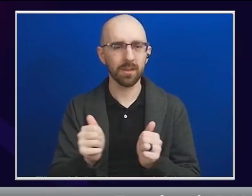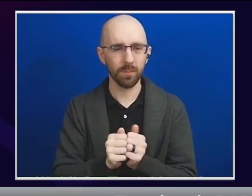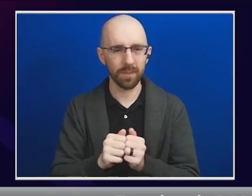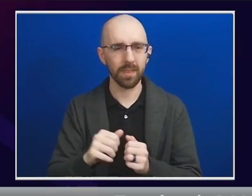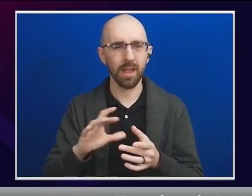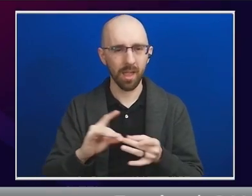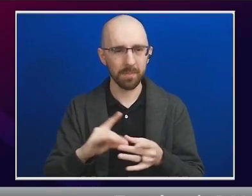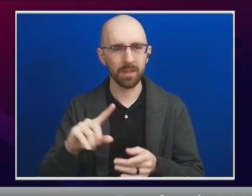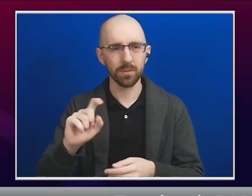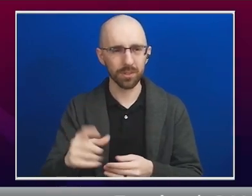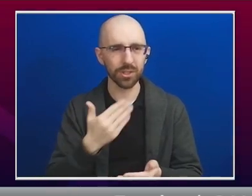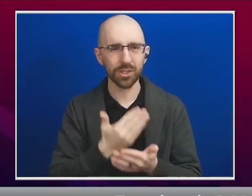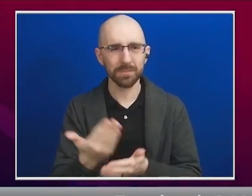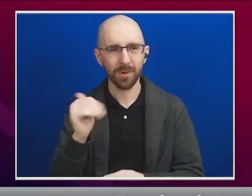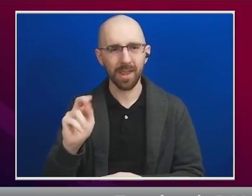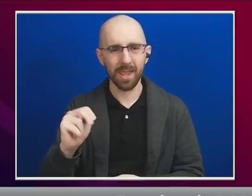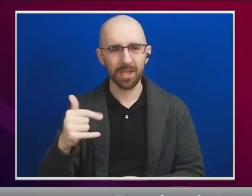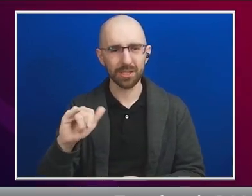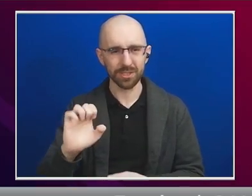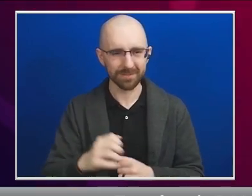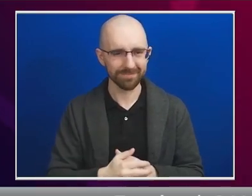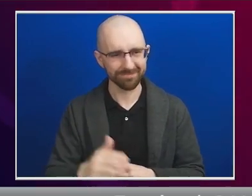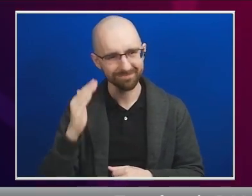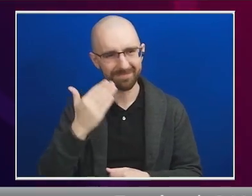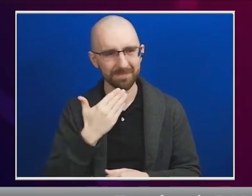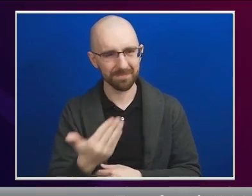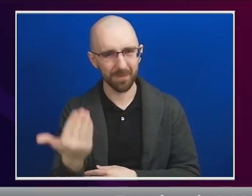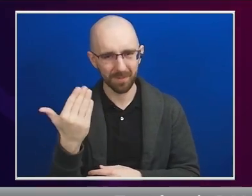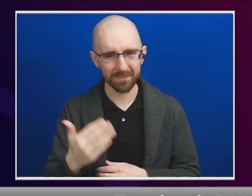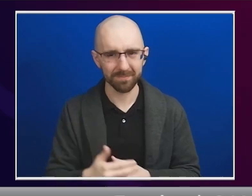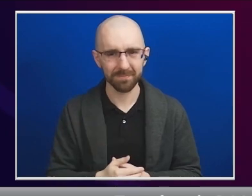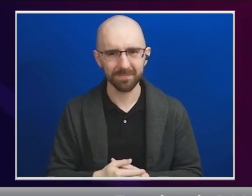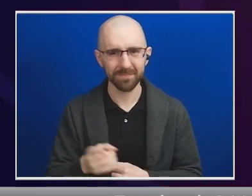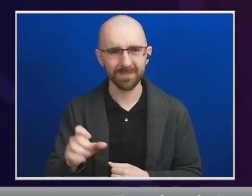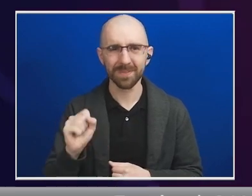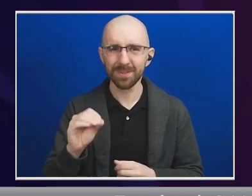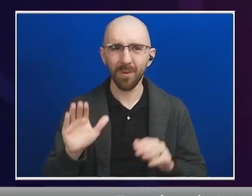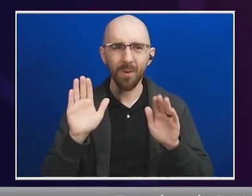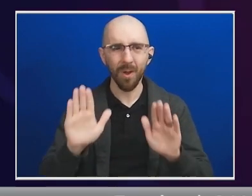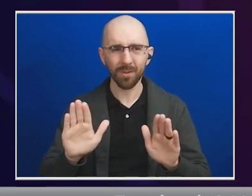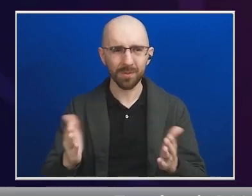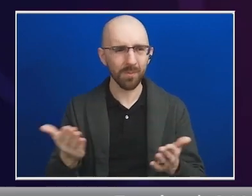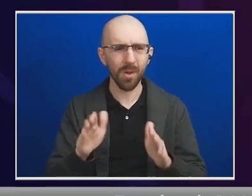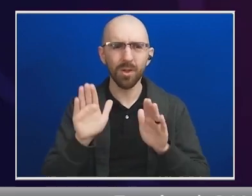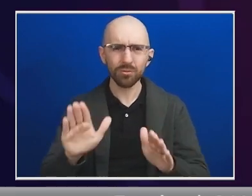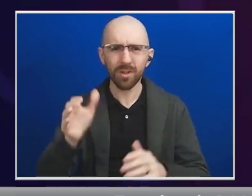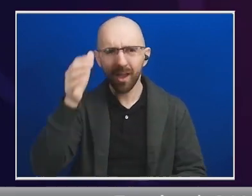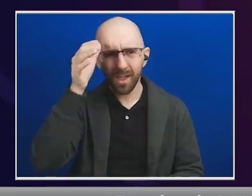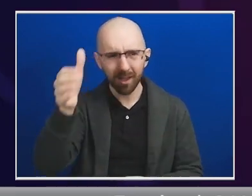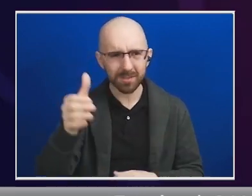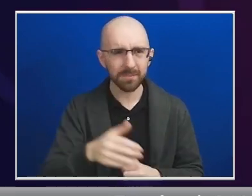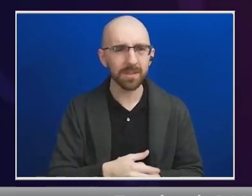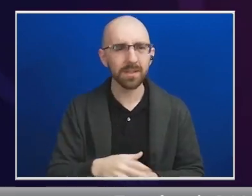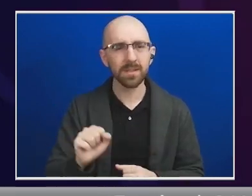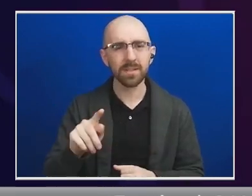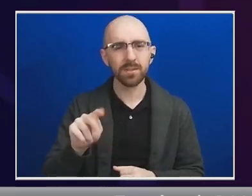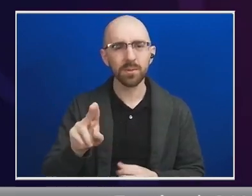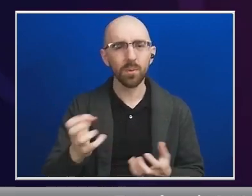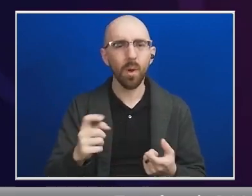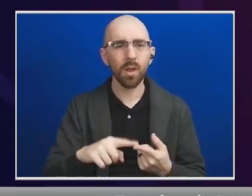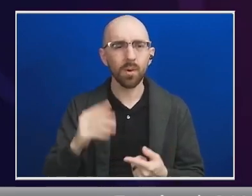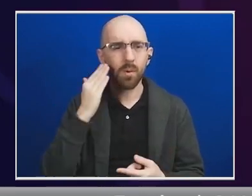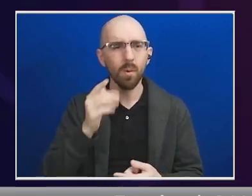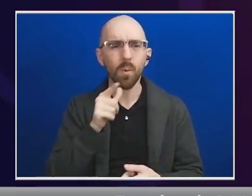morning, Angie. Hey, good morning. This is so awesome. What a great concept. Stu wants to know who makes the